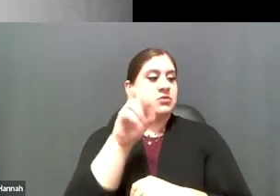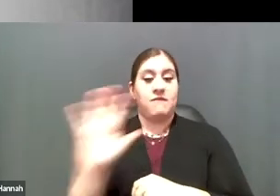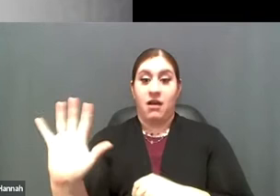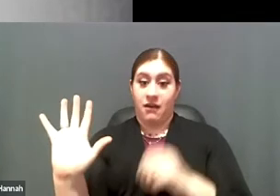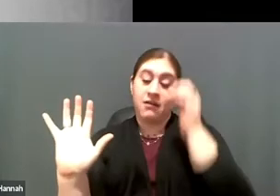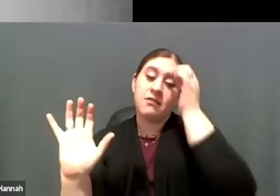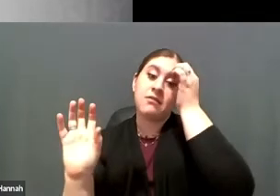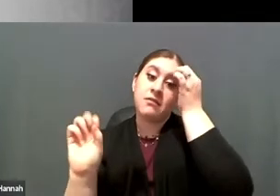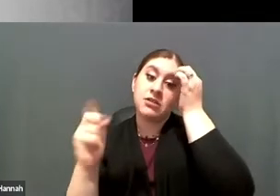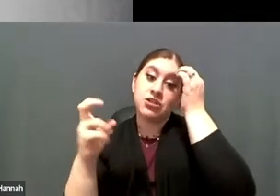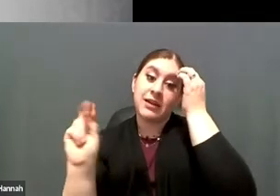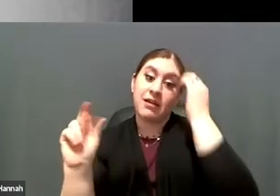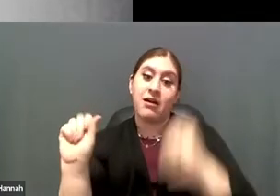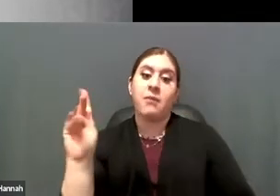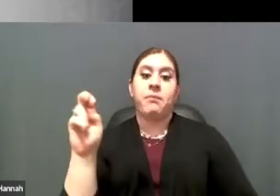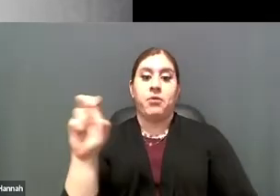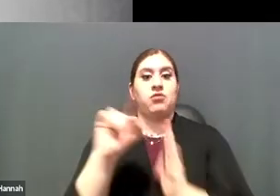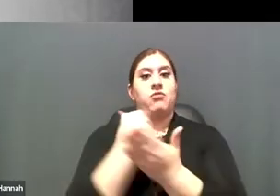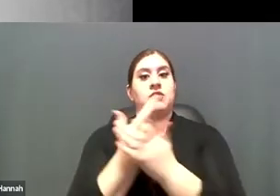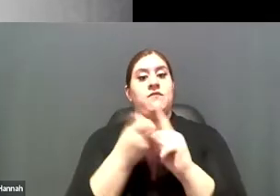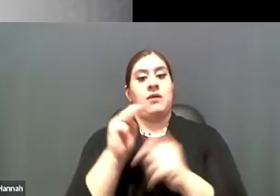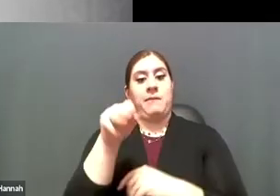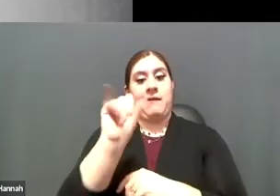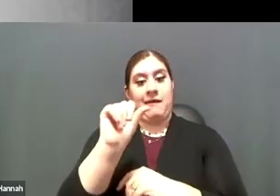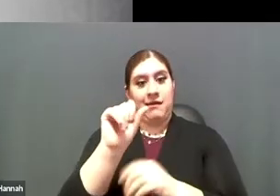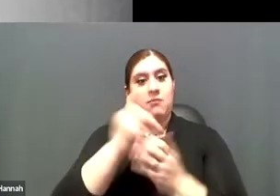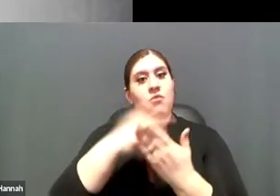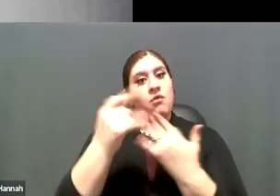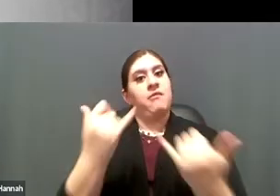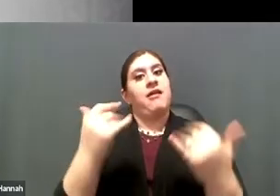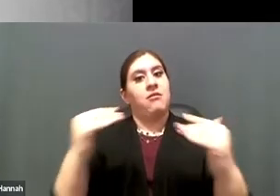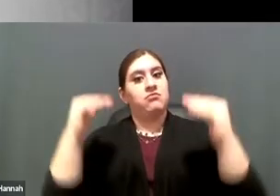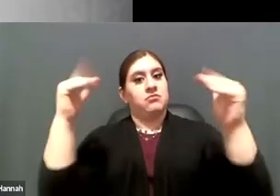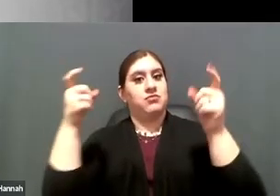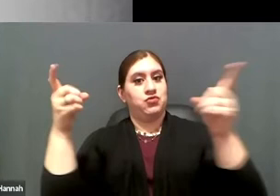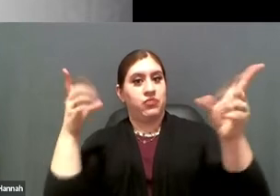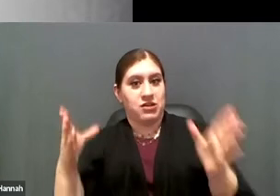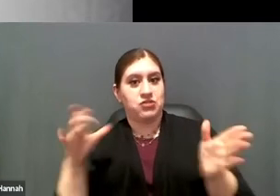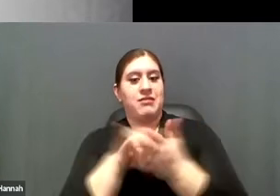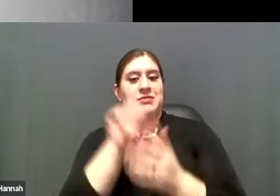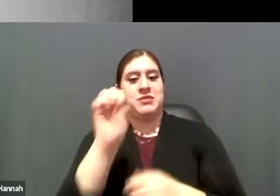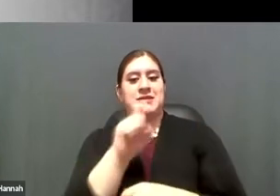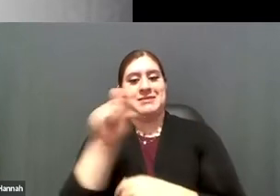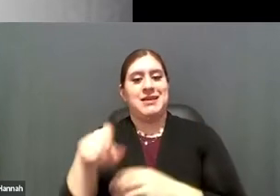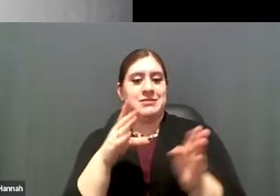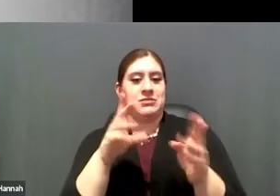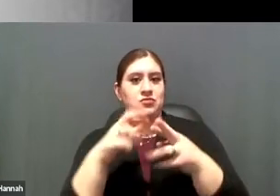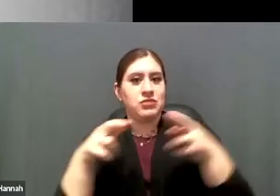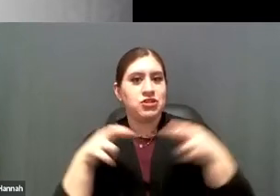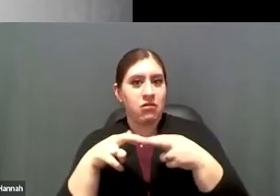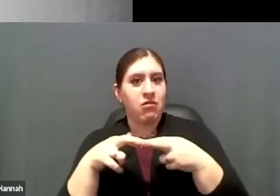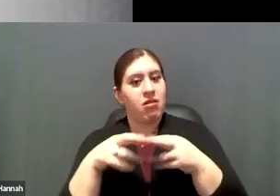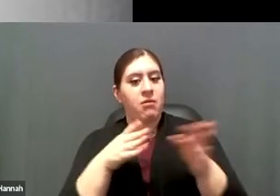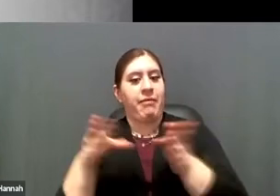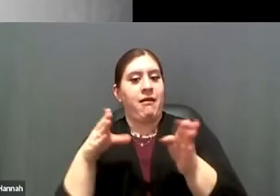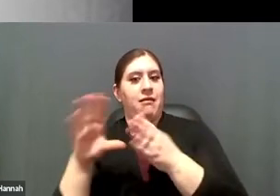2005, Ms. Shanna Burke graduated from the MPA program. She is now the executive director of the Southeast Texas Regional Planning Commission.